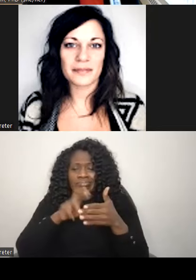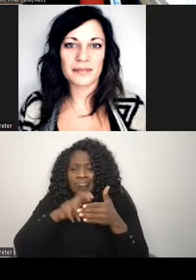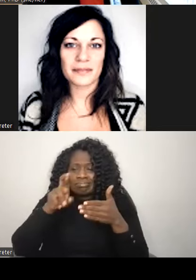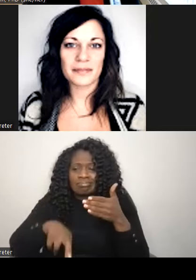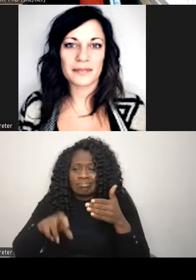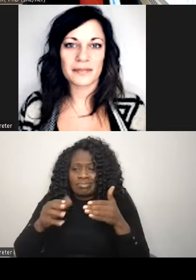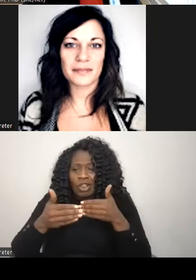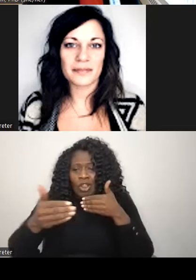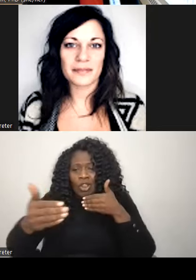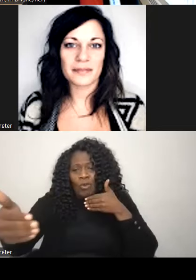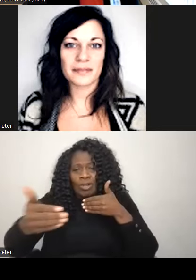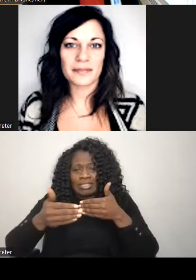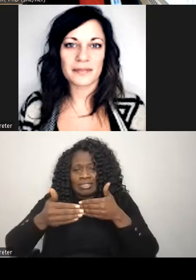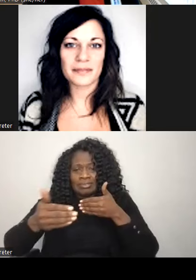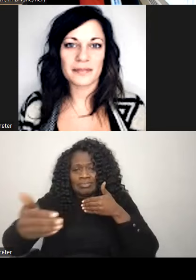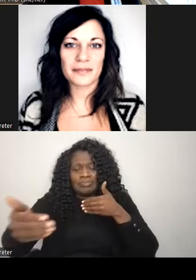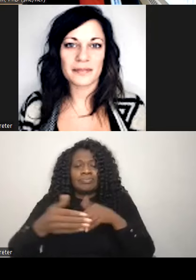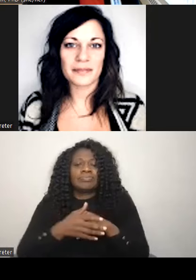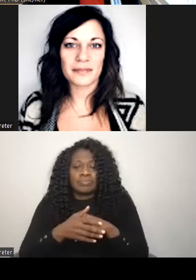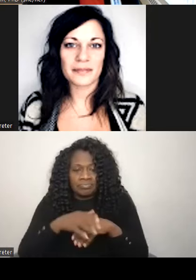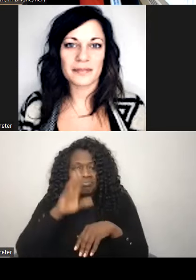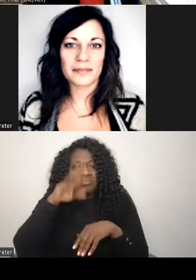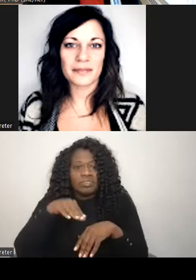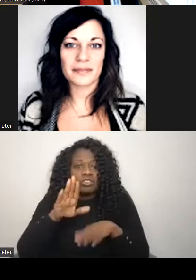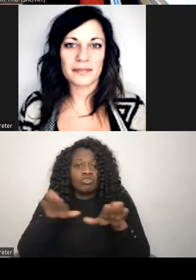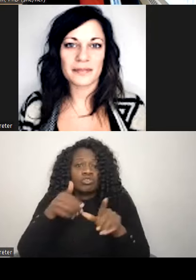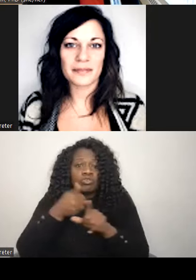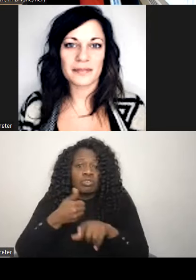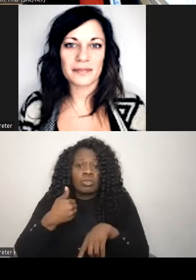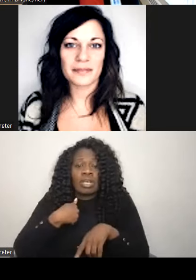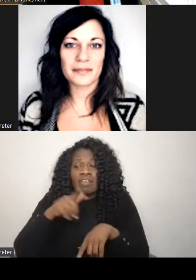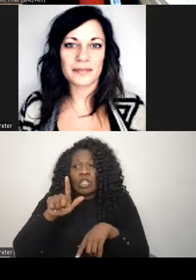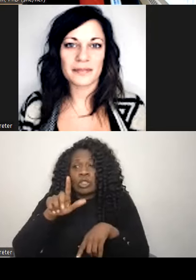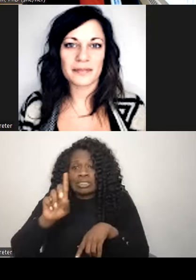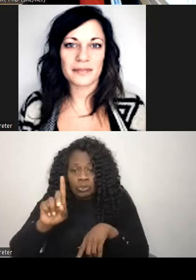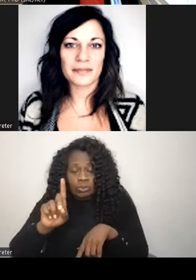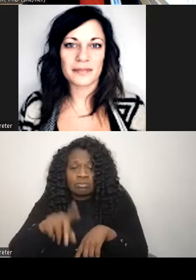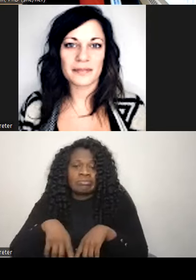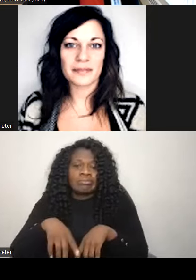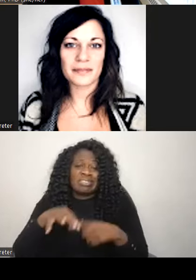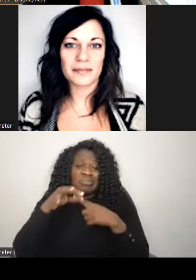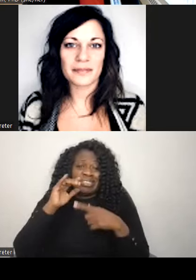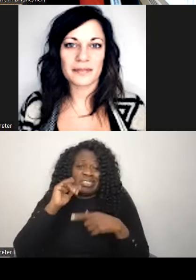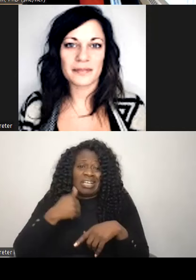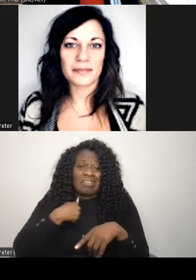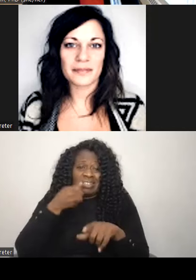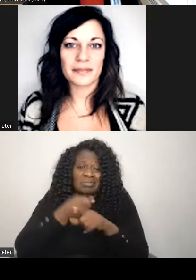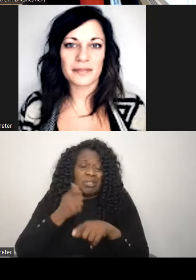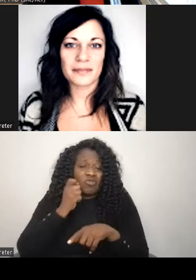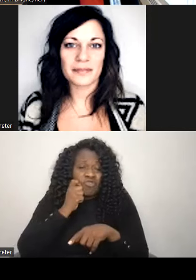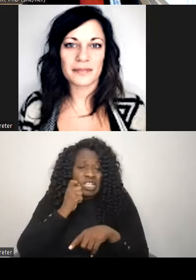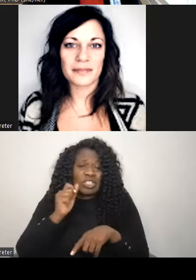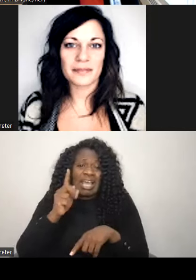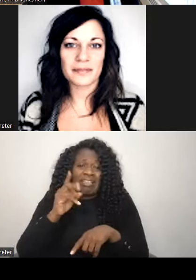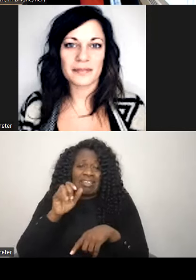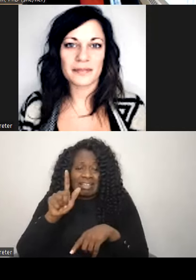the long run. And we know that children who have learning disorders, especially if they are impacted by racial or economic